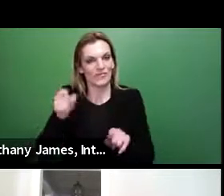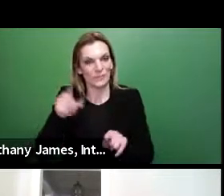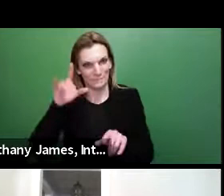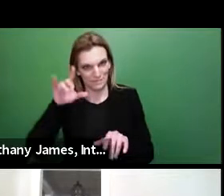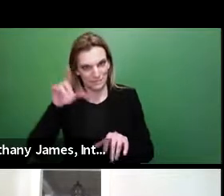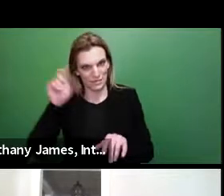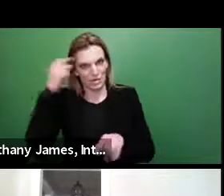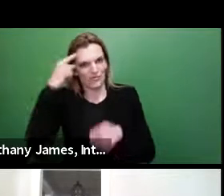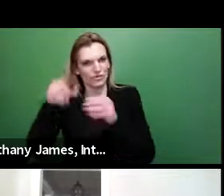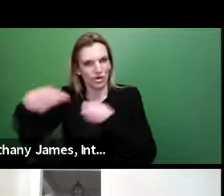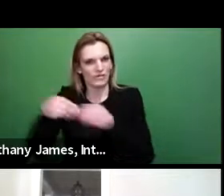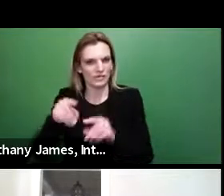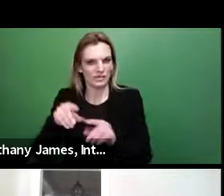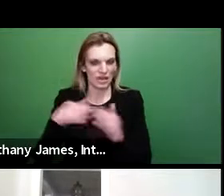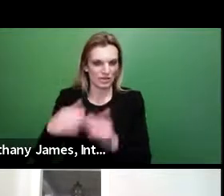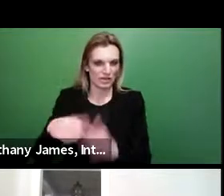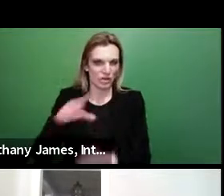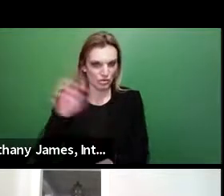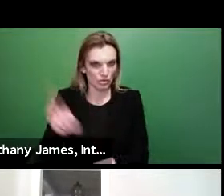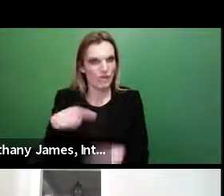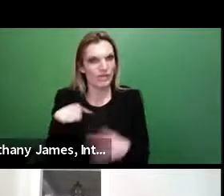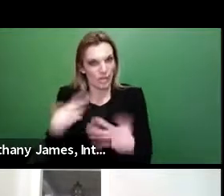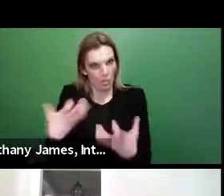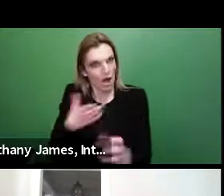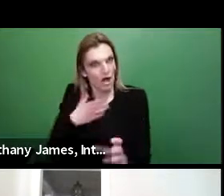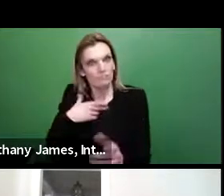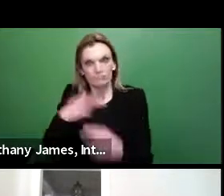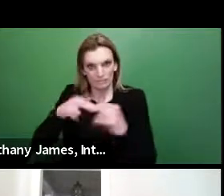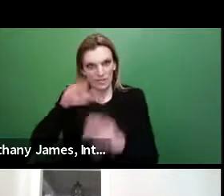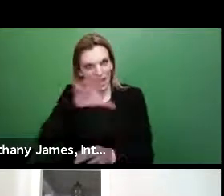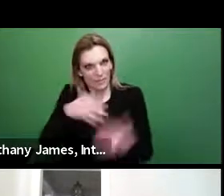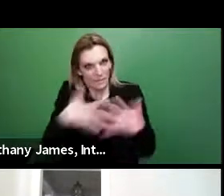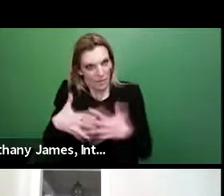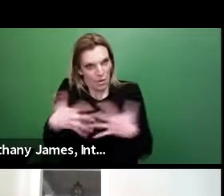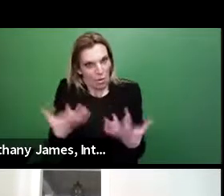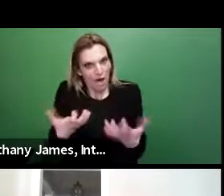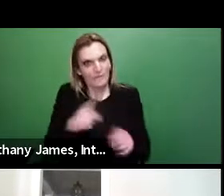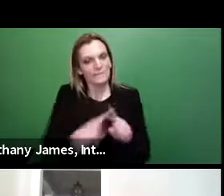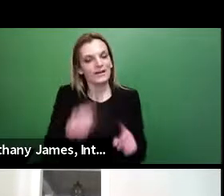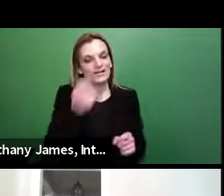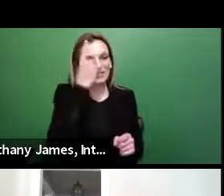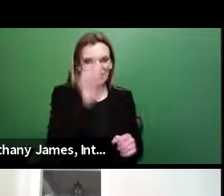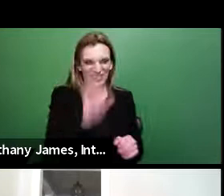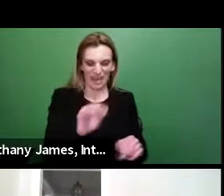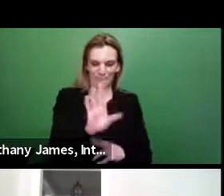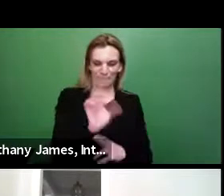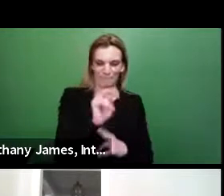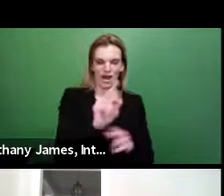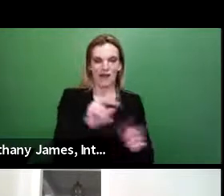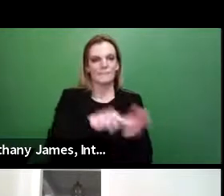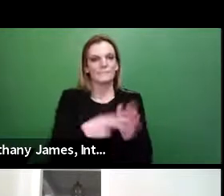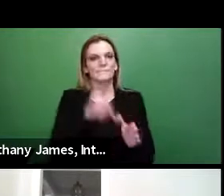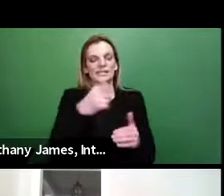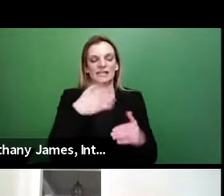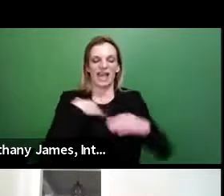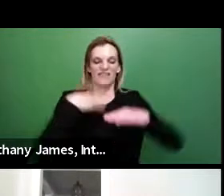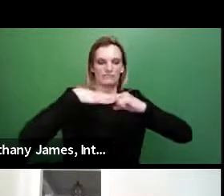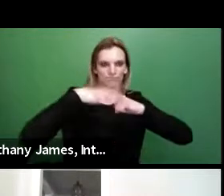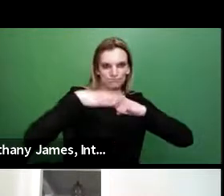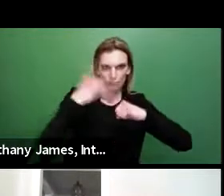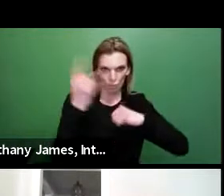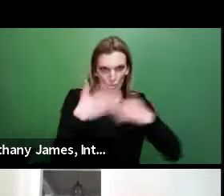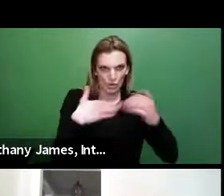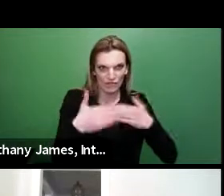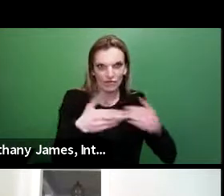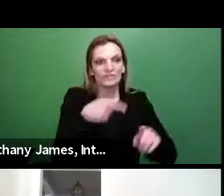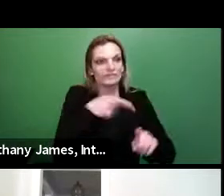office downtown. But the bonding, for the most part, disqualified them because they could not, shall